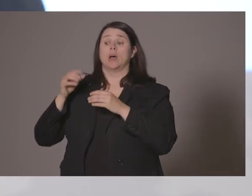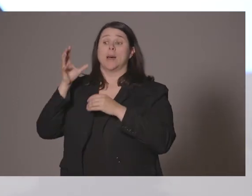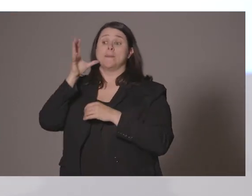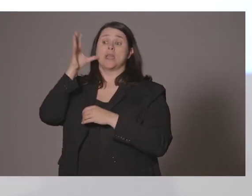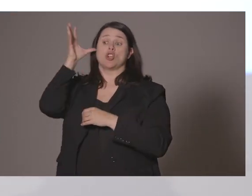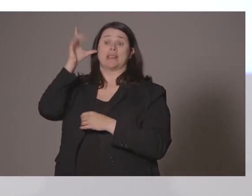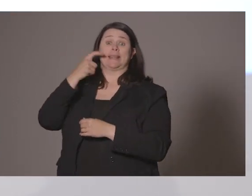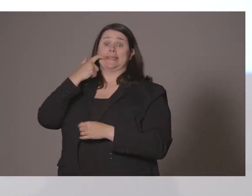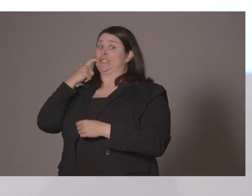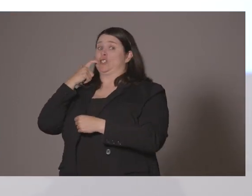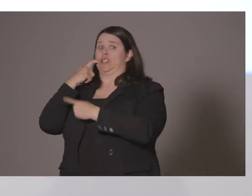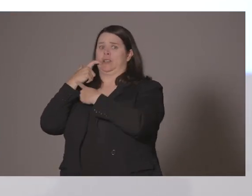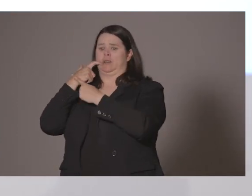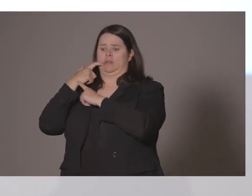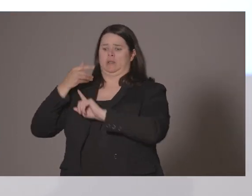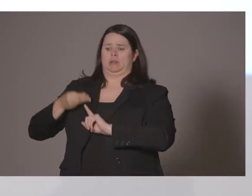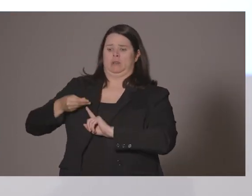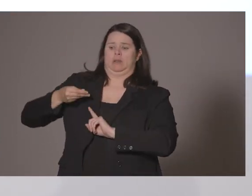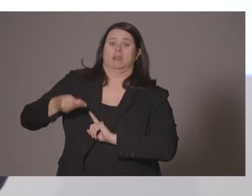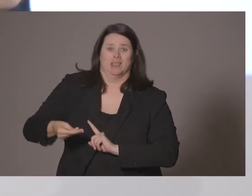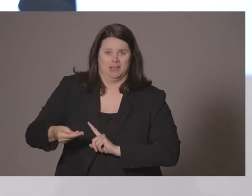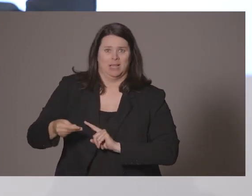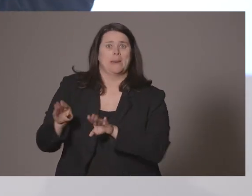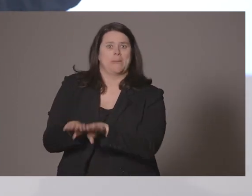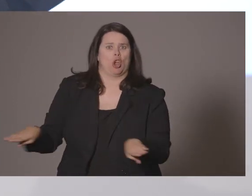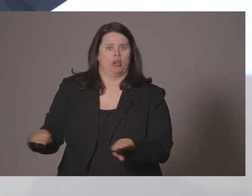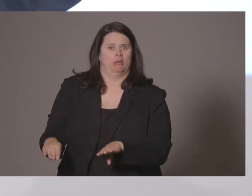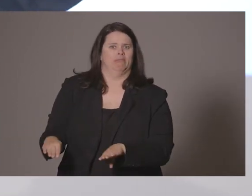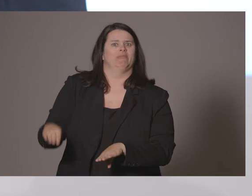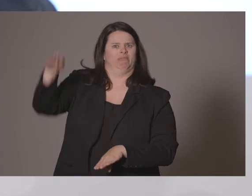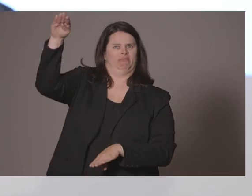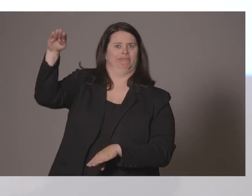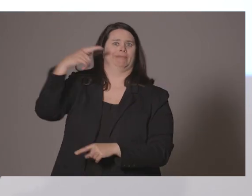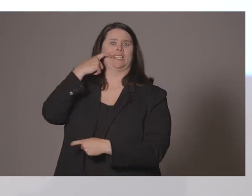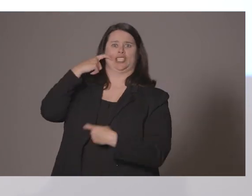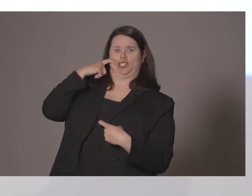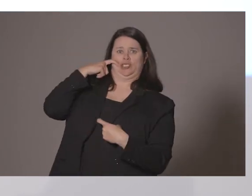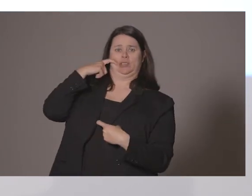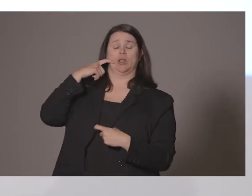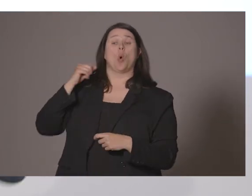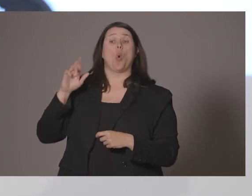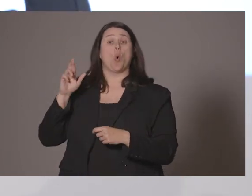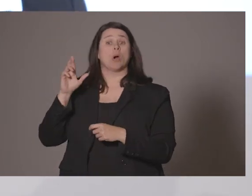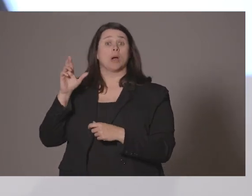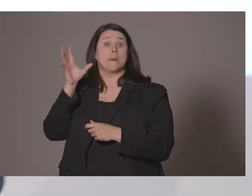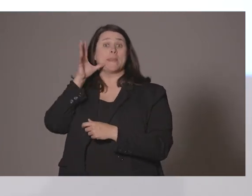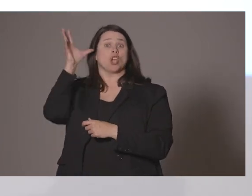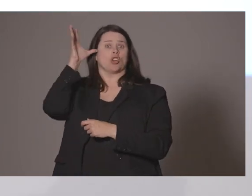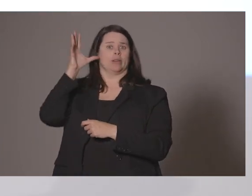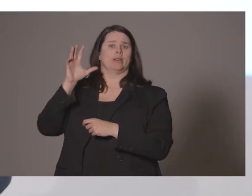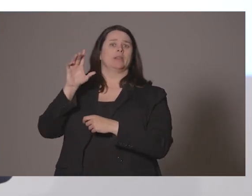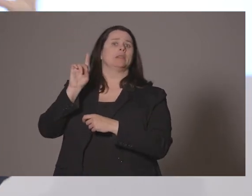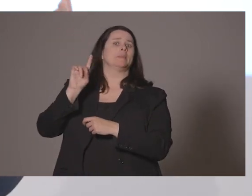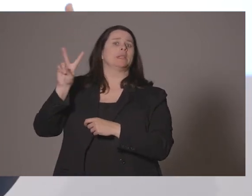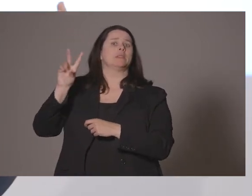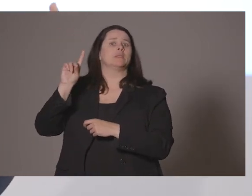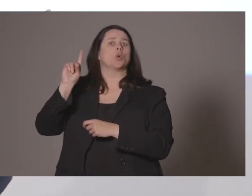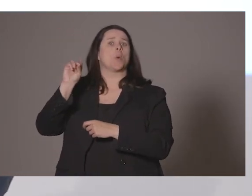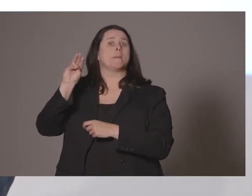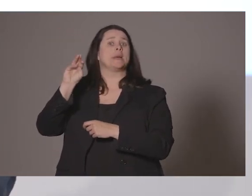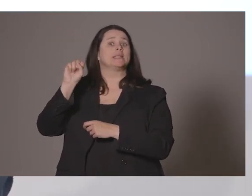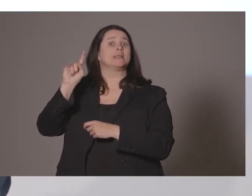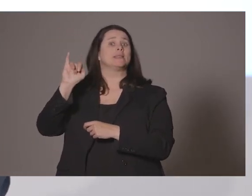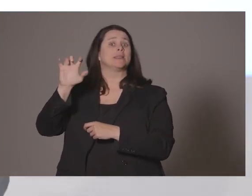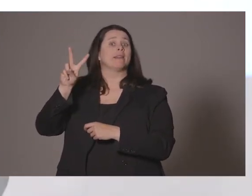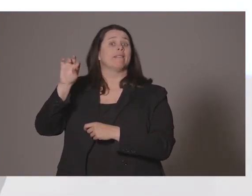parent and eventual addiction in a child, or patterns of domestic violence and violence being committed